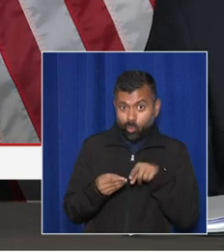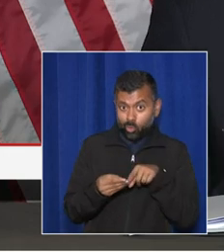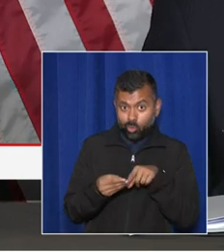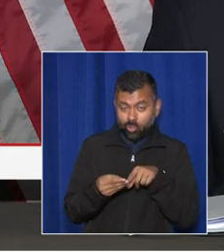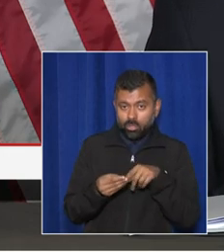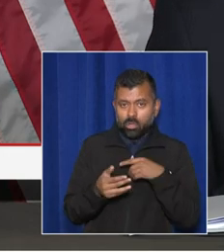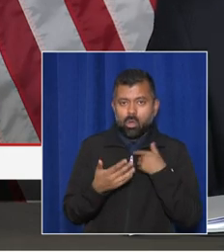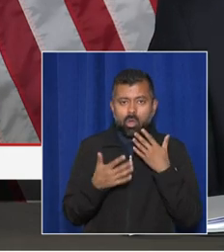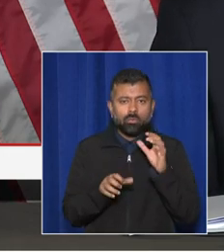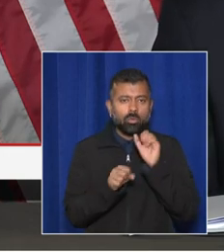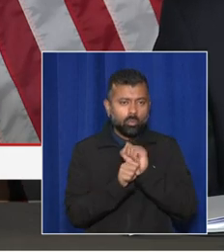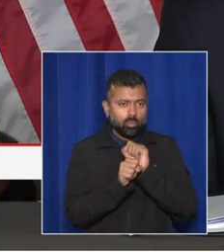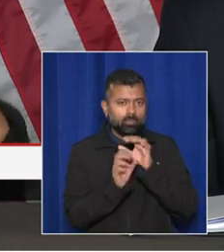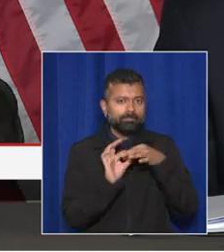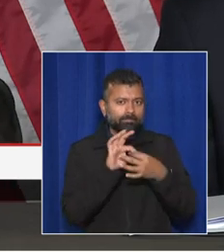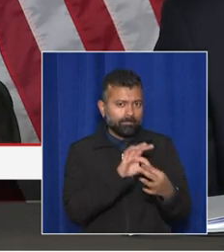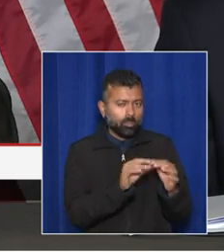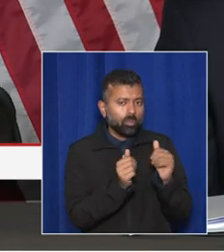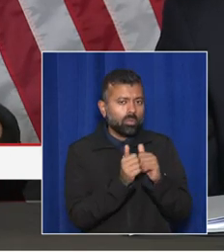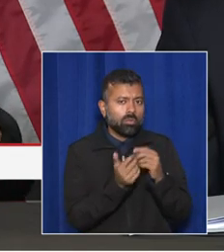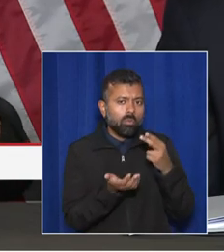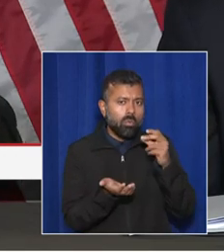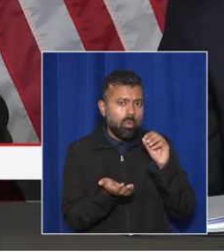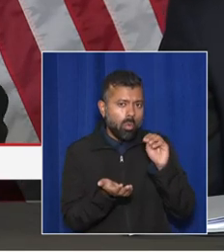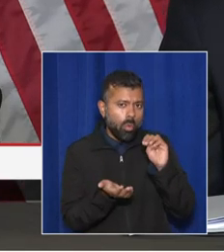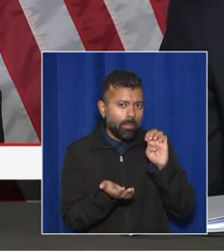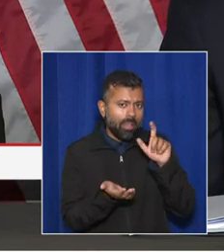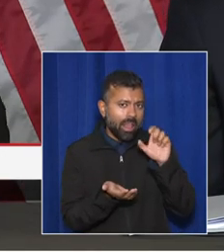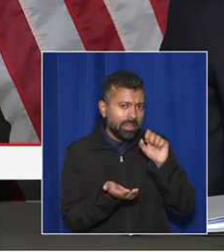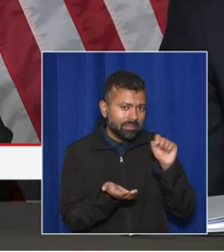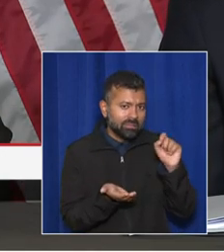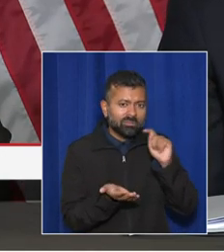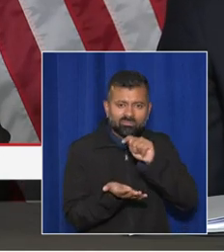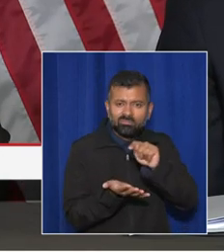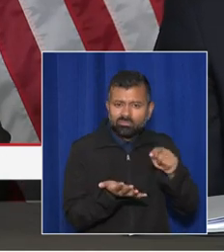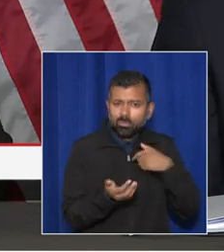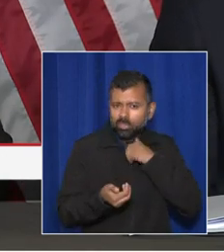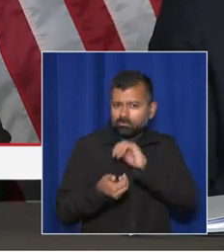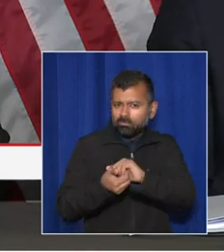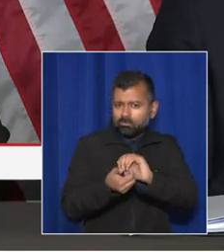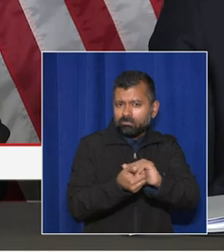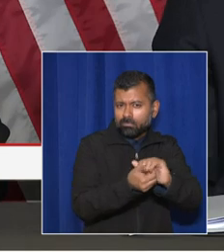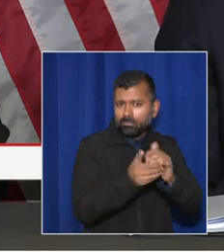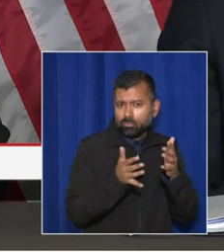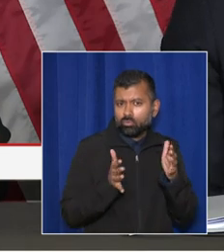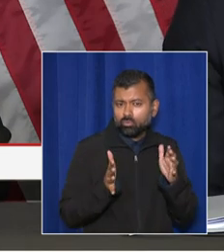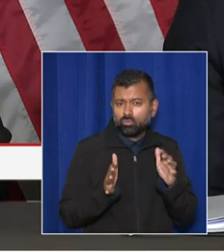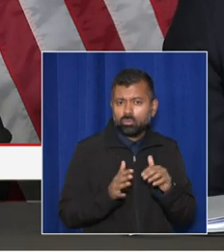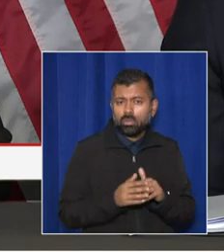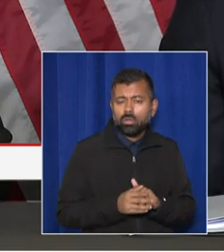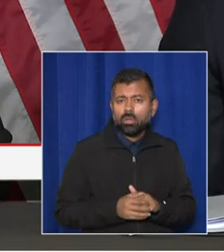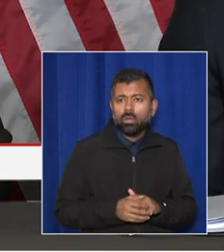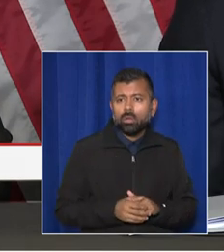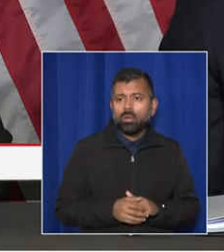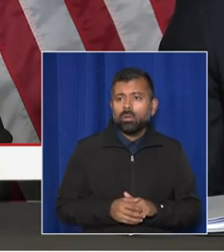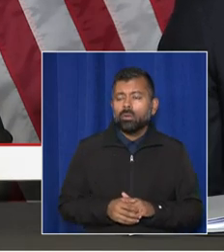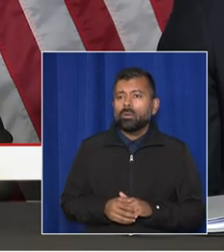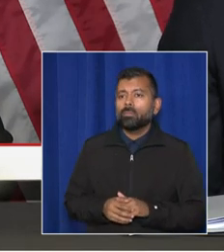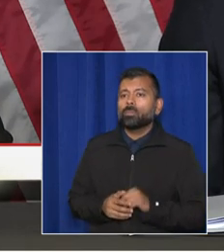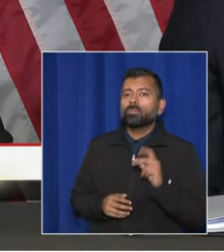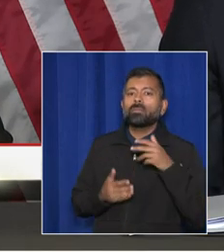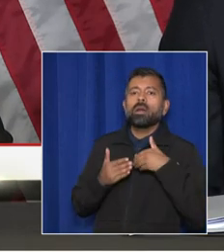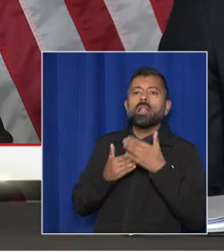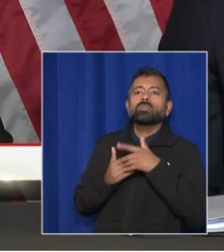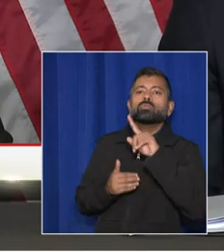Okay, Kate Ryan, WTOP. Two quick questions. Yep. Has the Trump administration said to you, we will not